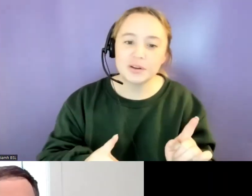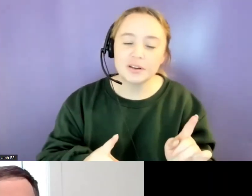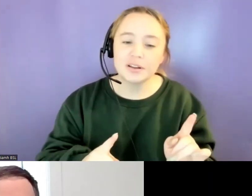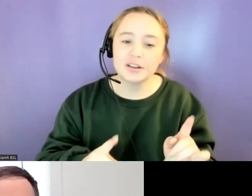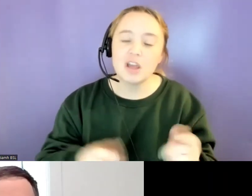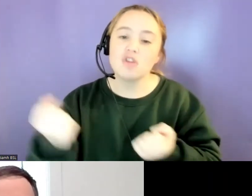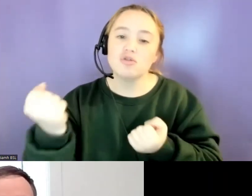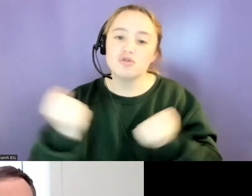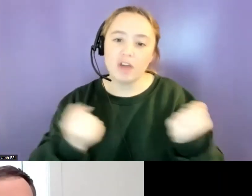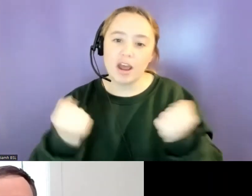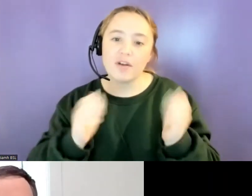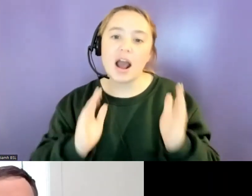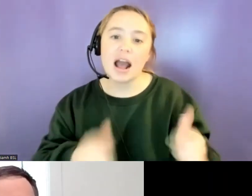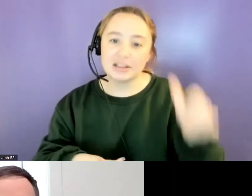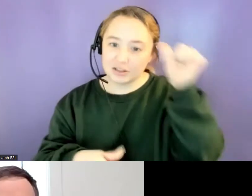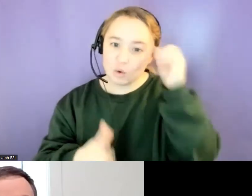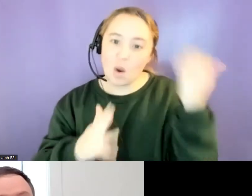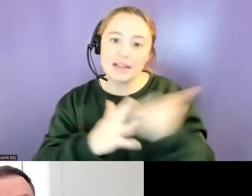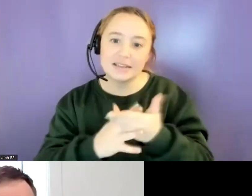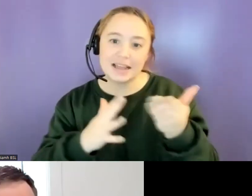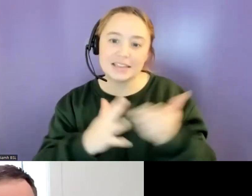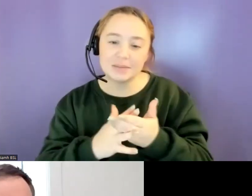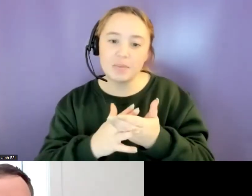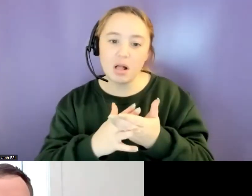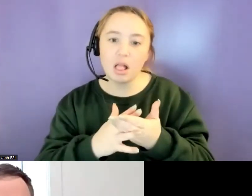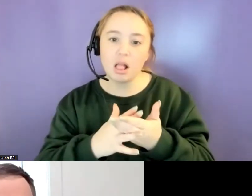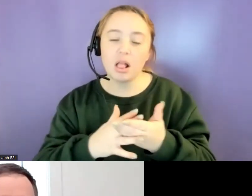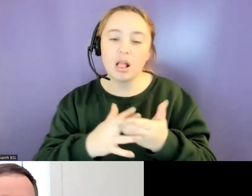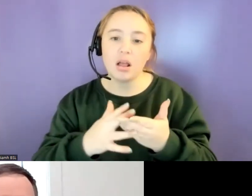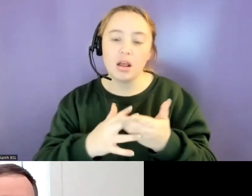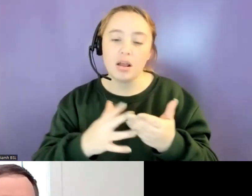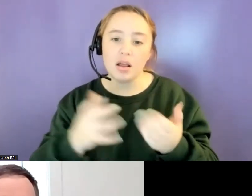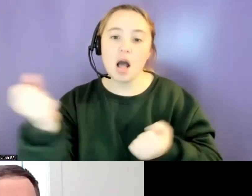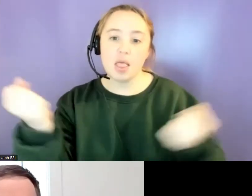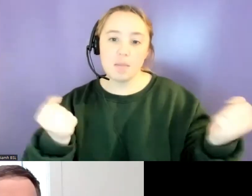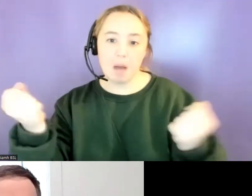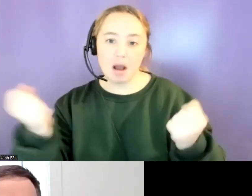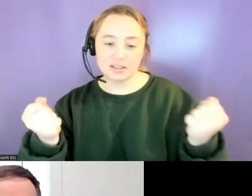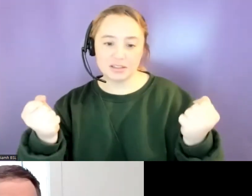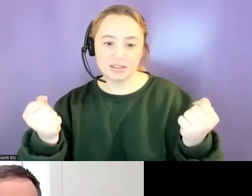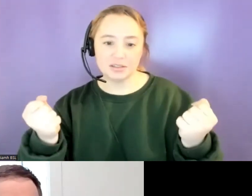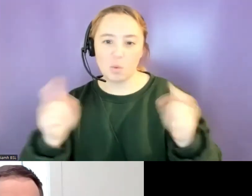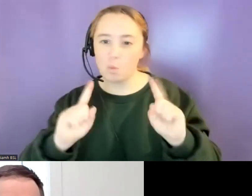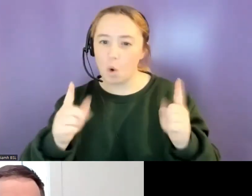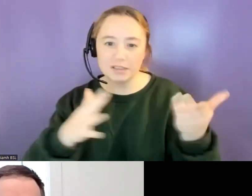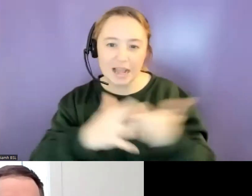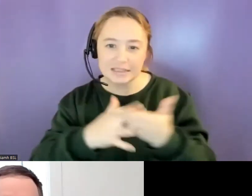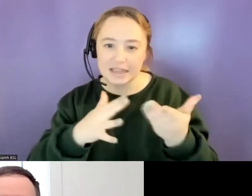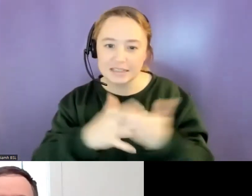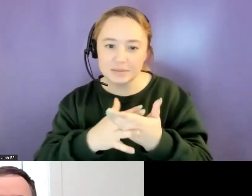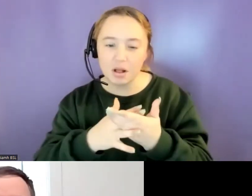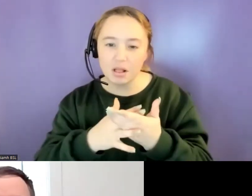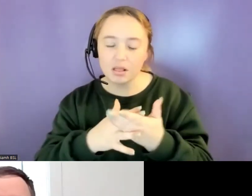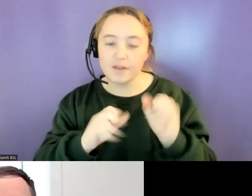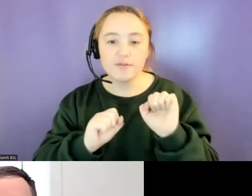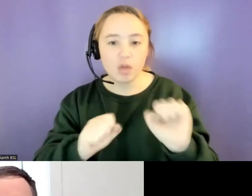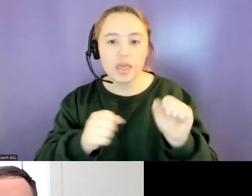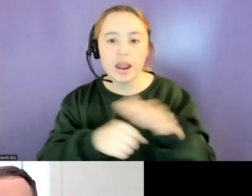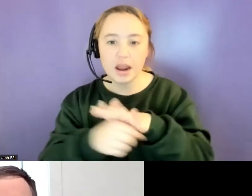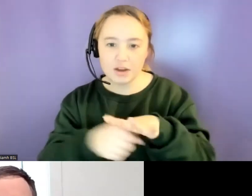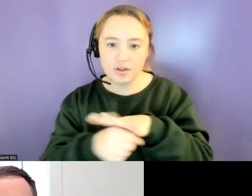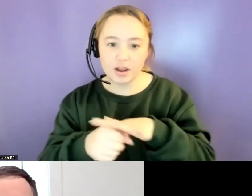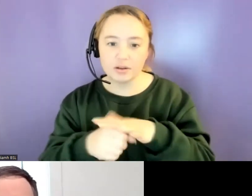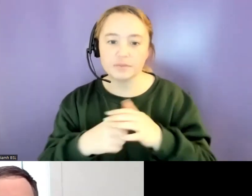with the accessible functions of the fleet of vehicles that we operate in the areas that we serve. And that will